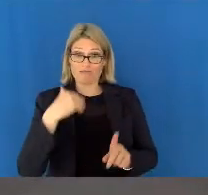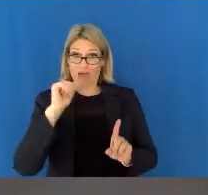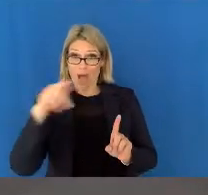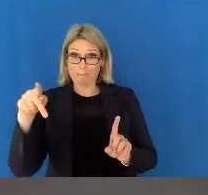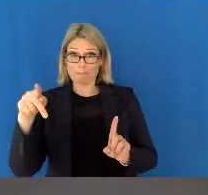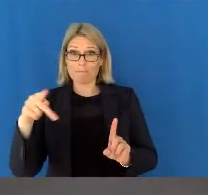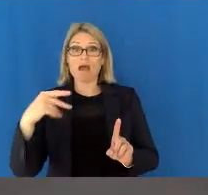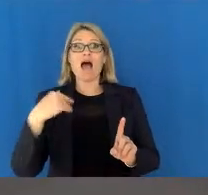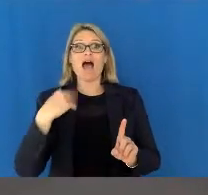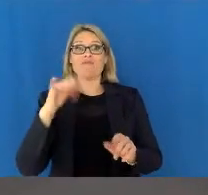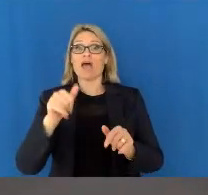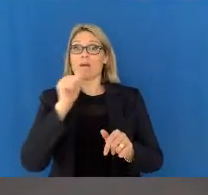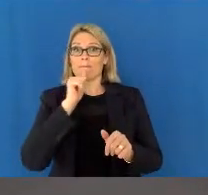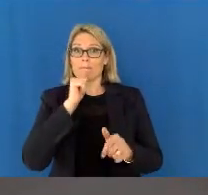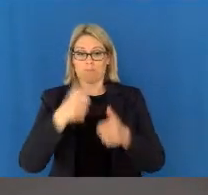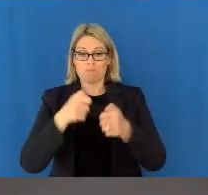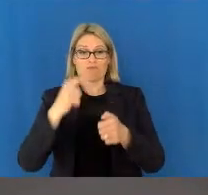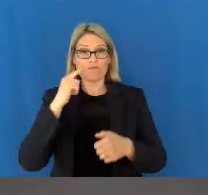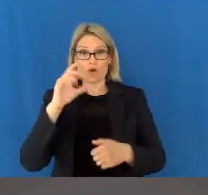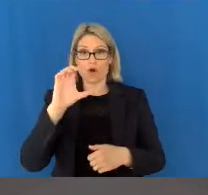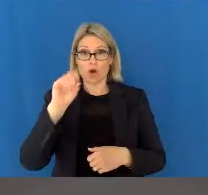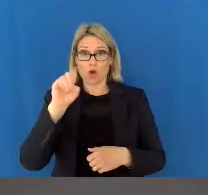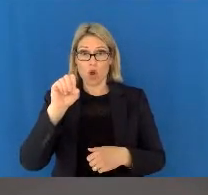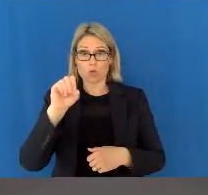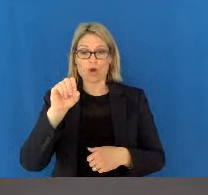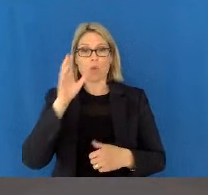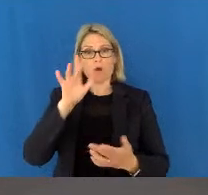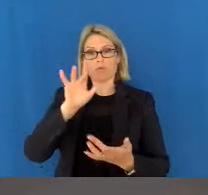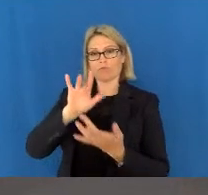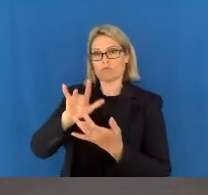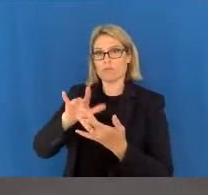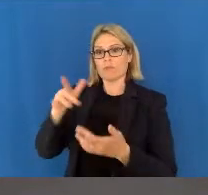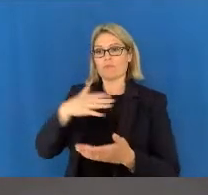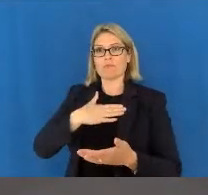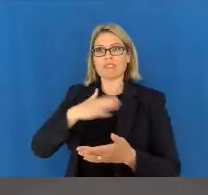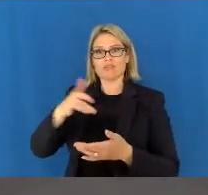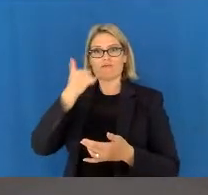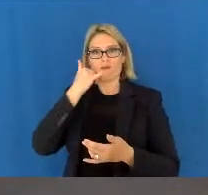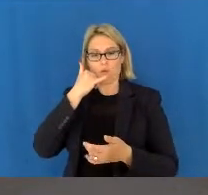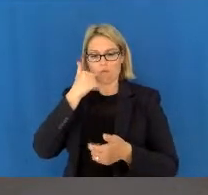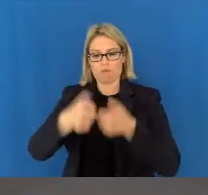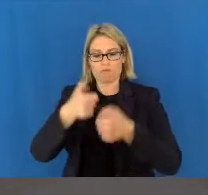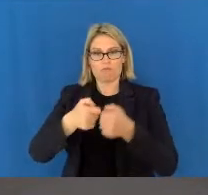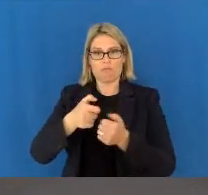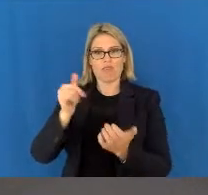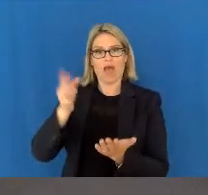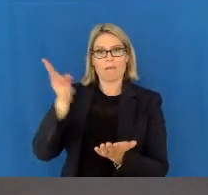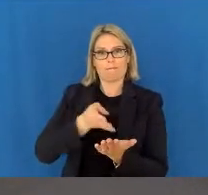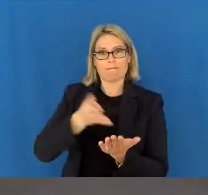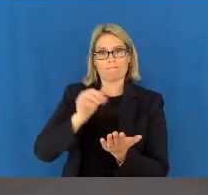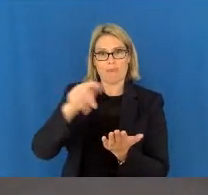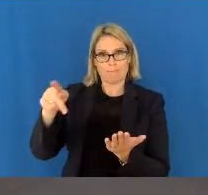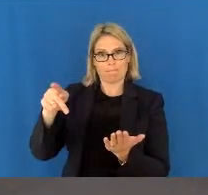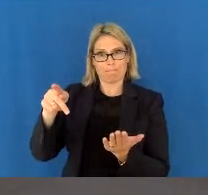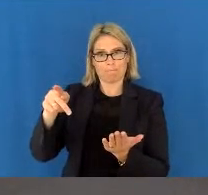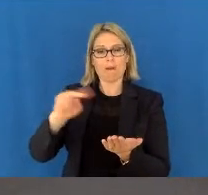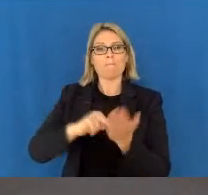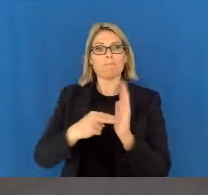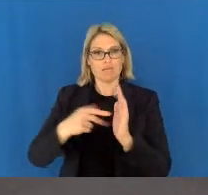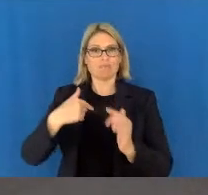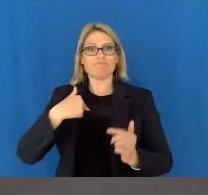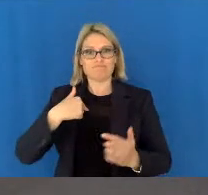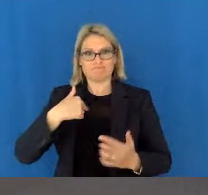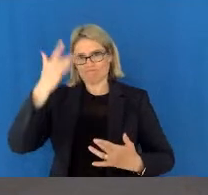a key for that person and then communicate to the patient and ask them to enter it to their device at their as